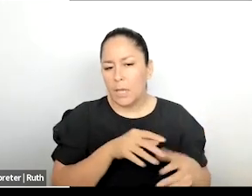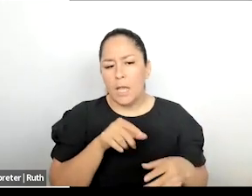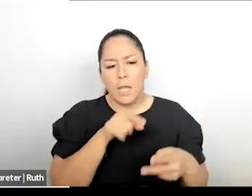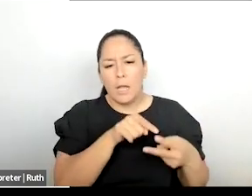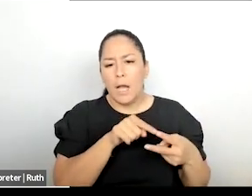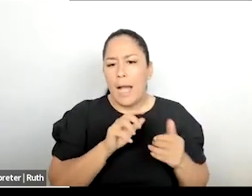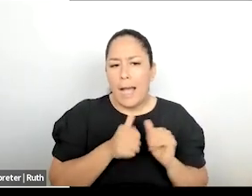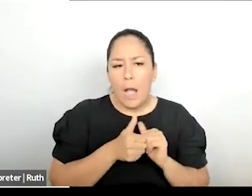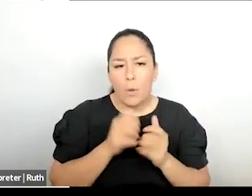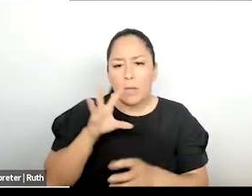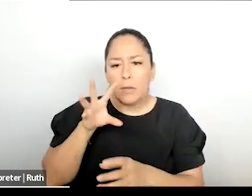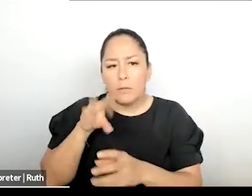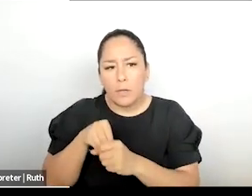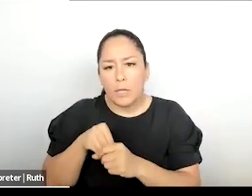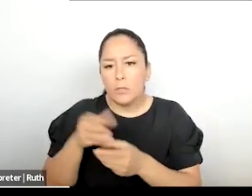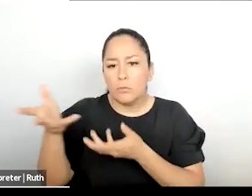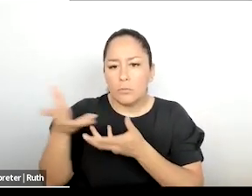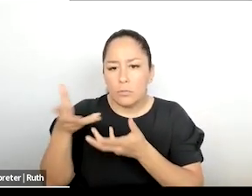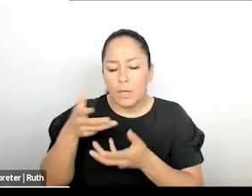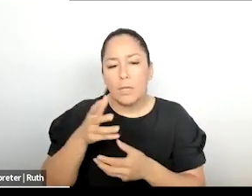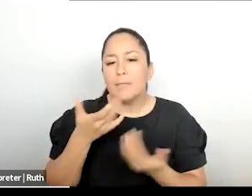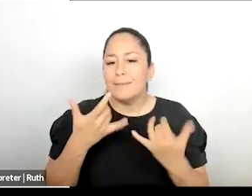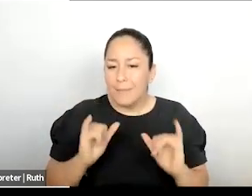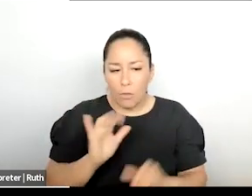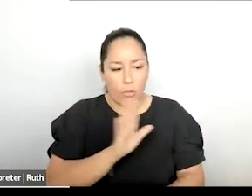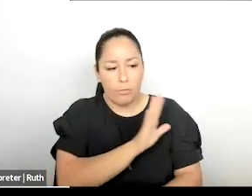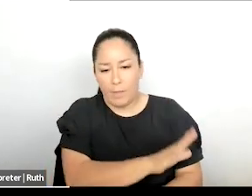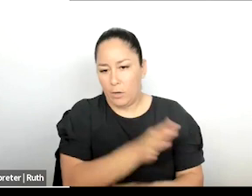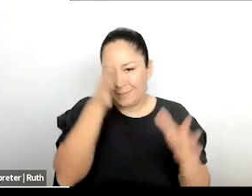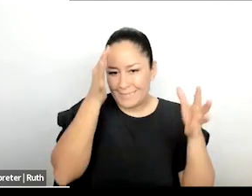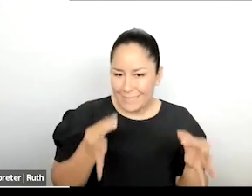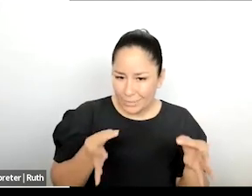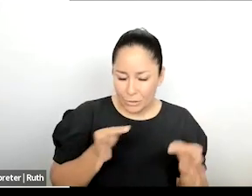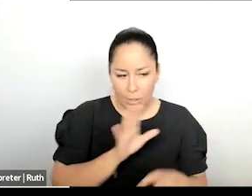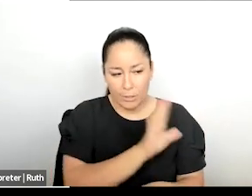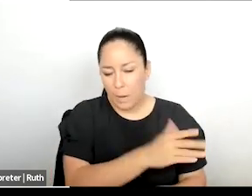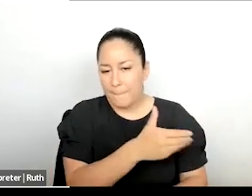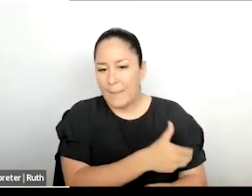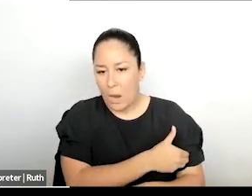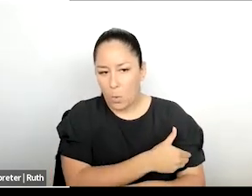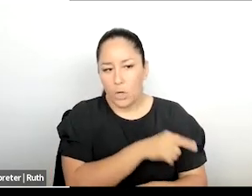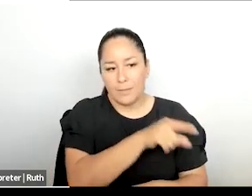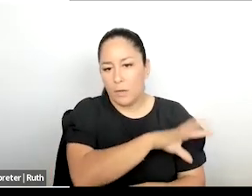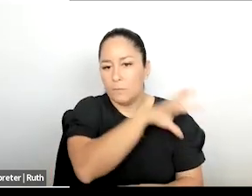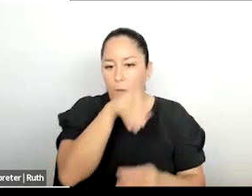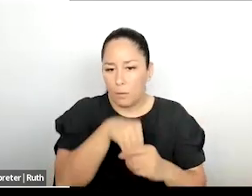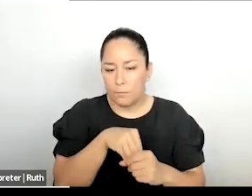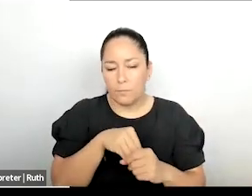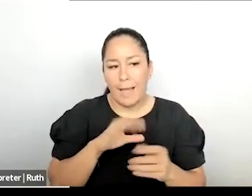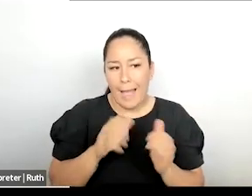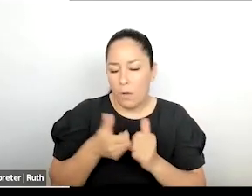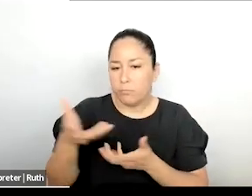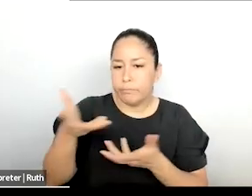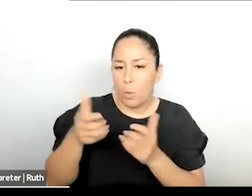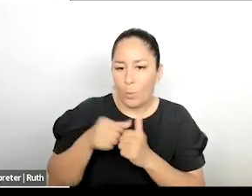their purview, in their power, and their decision-making over the time. And so, again, the participation of the community